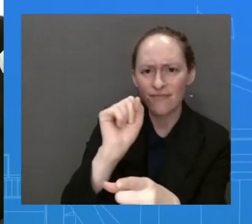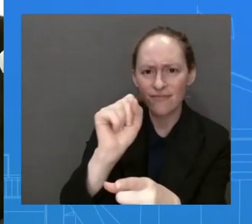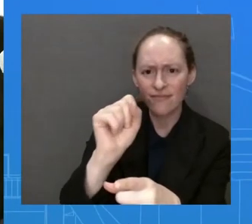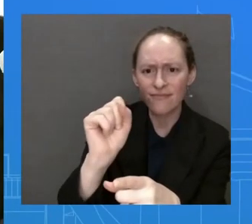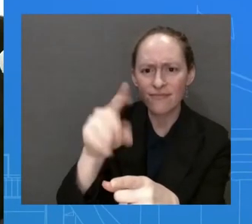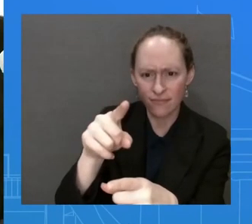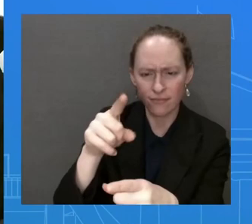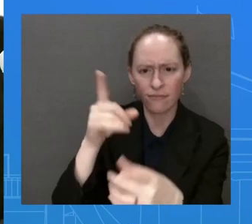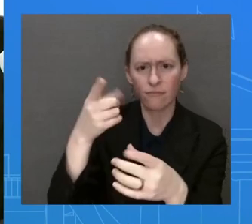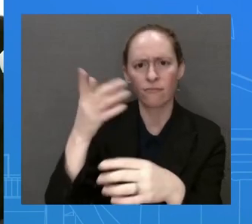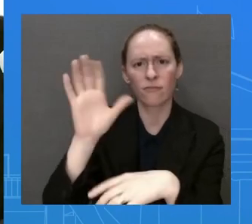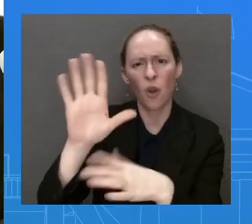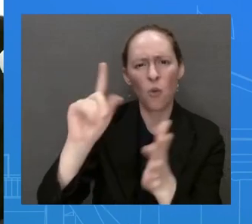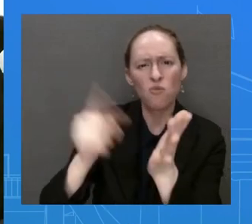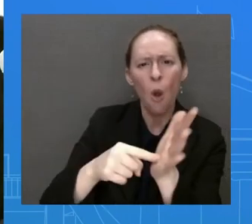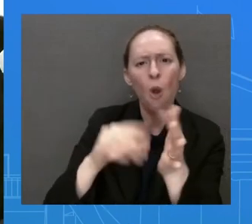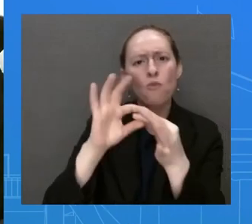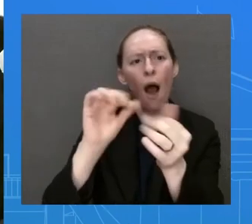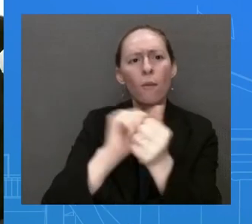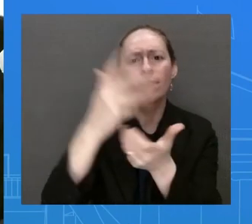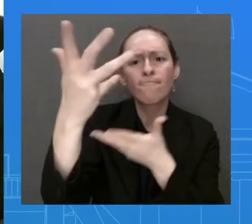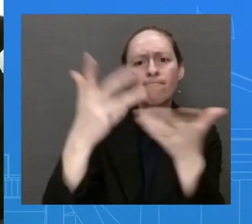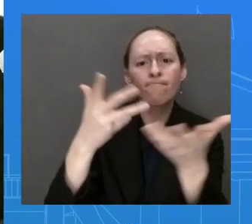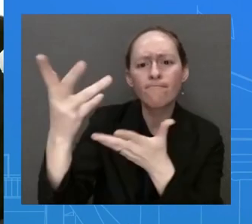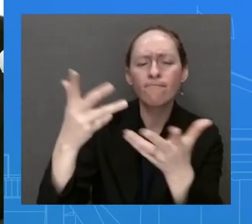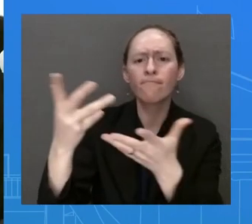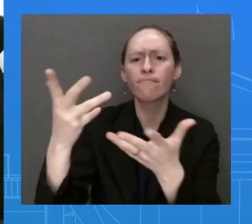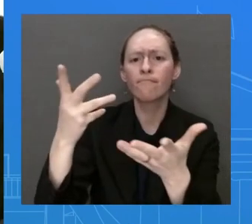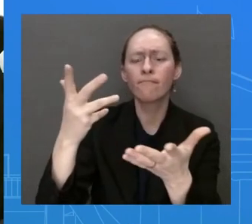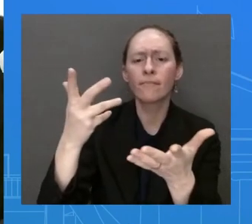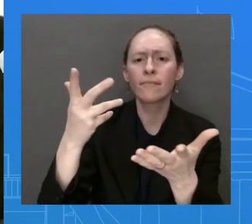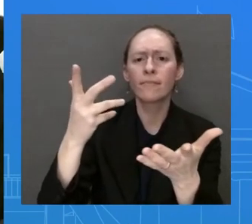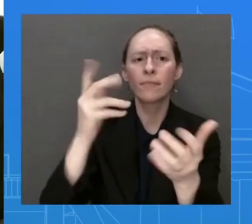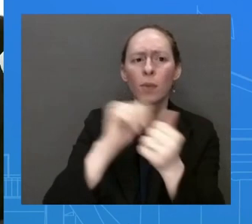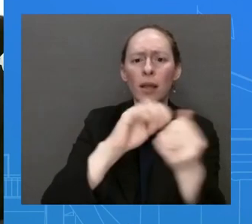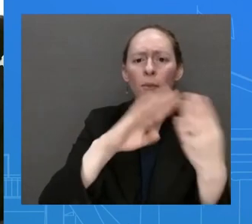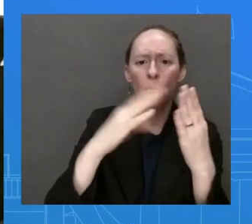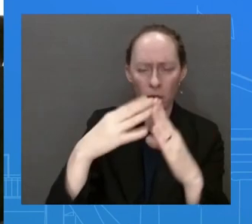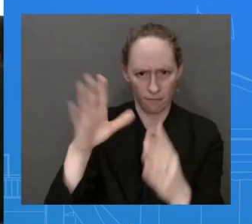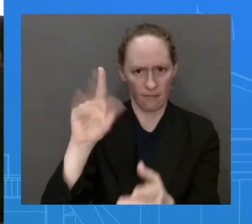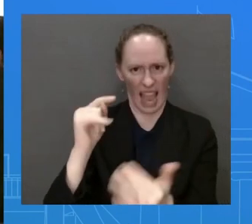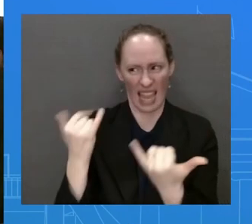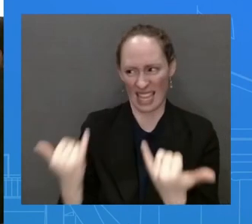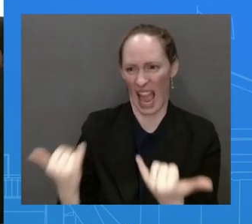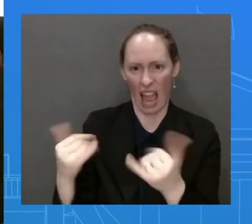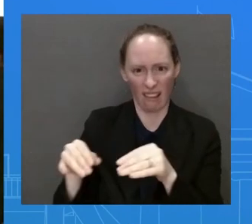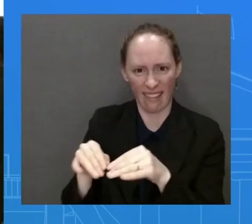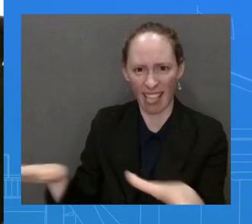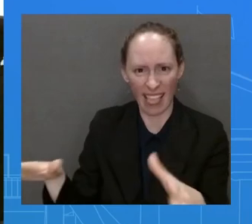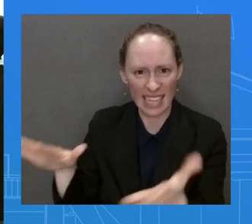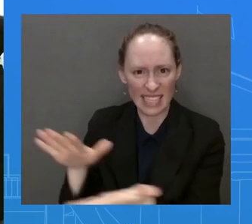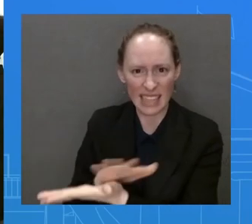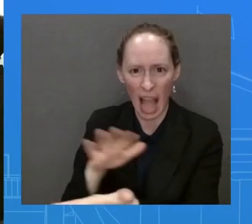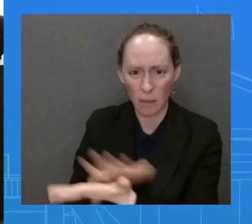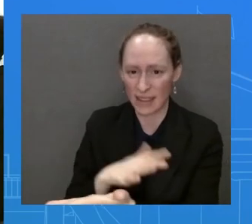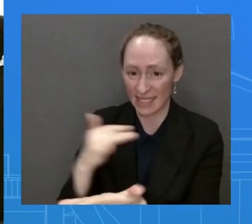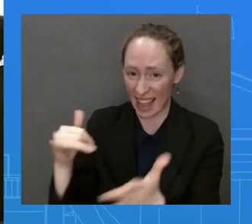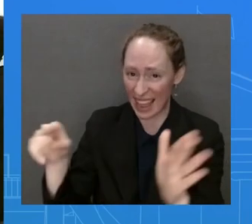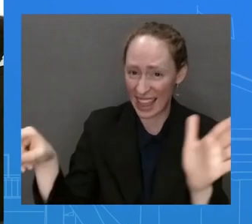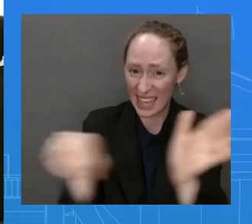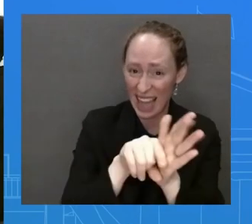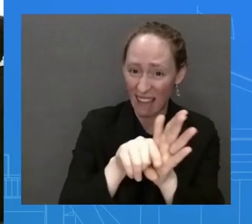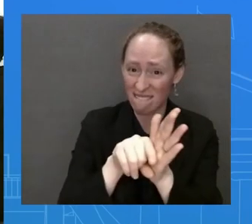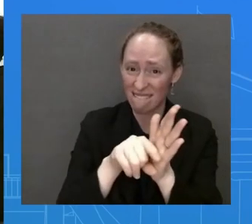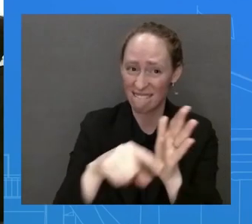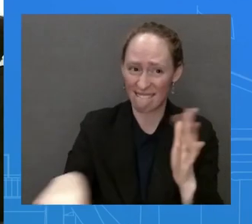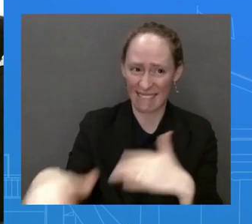for the president at a moment when other things seem to be going pretty well, inflation's coming down, employment is solid, like, are you finding that you're getting a